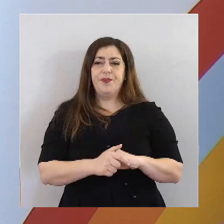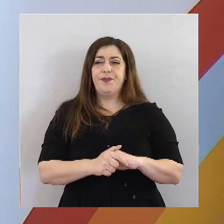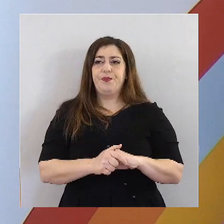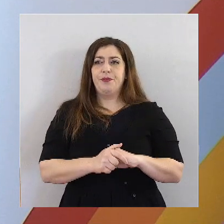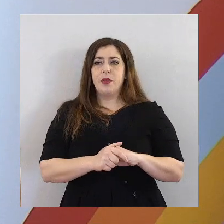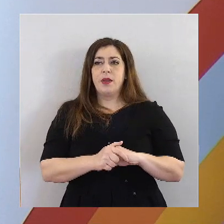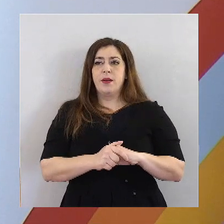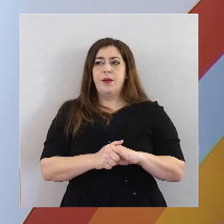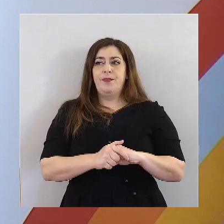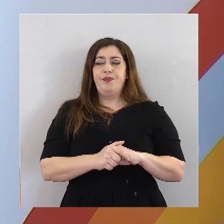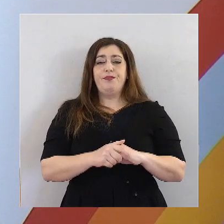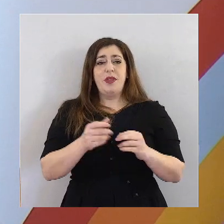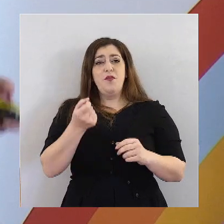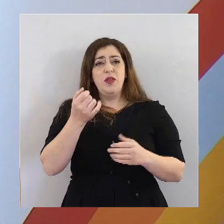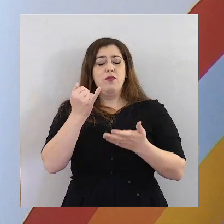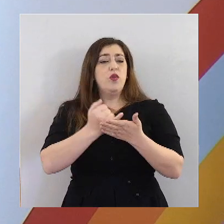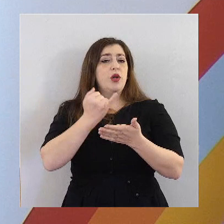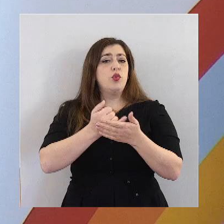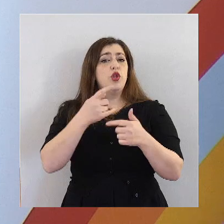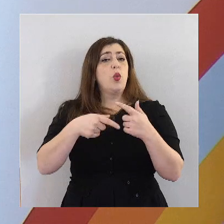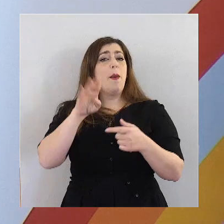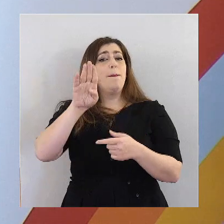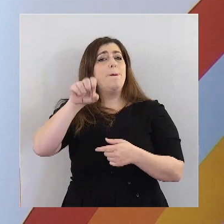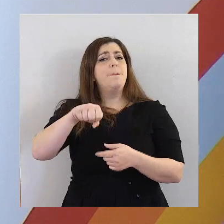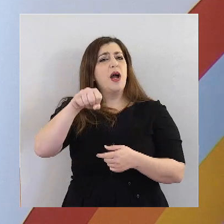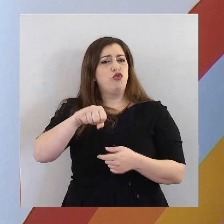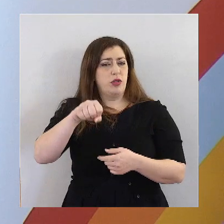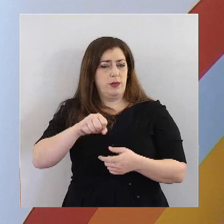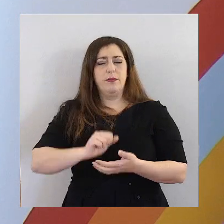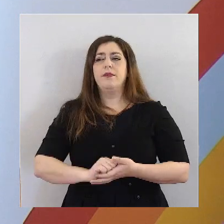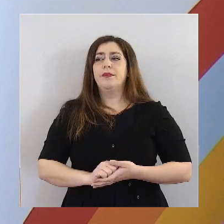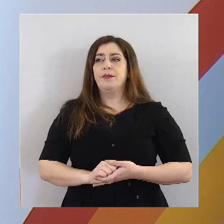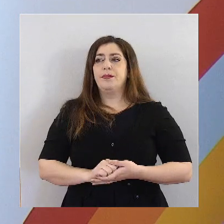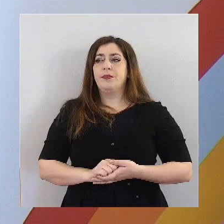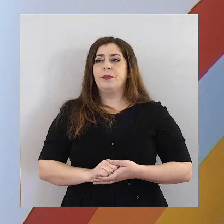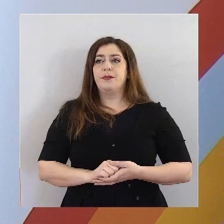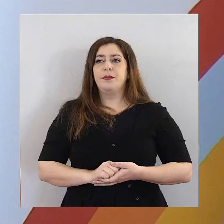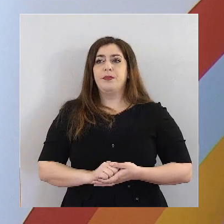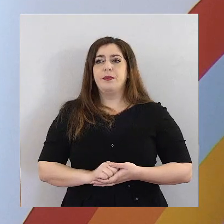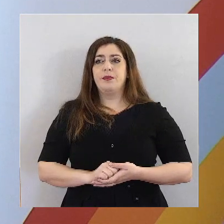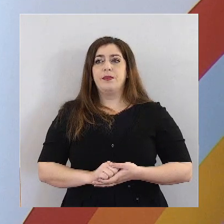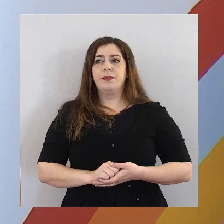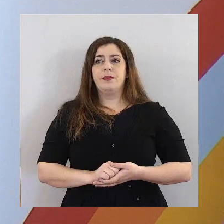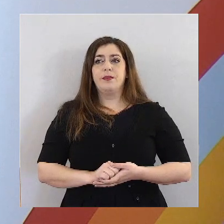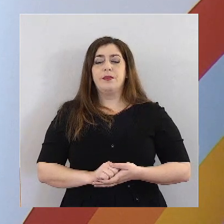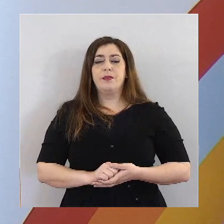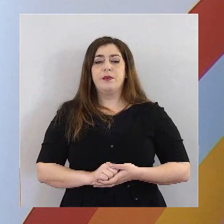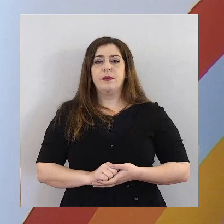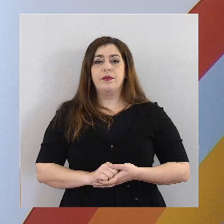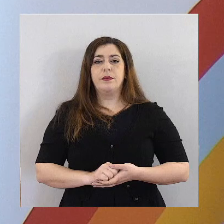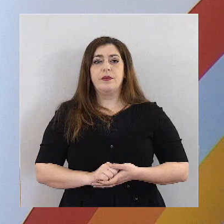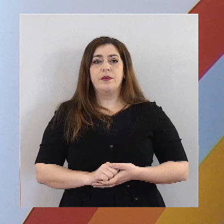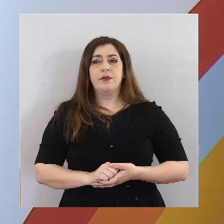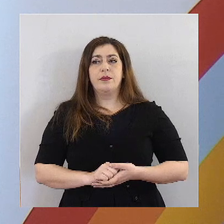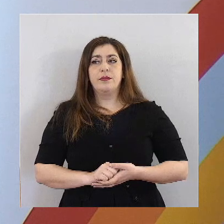a little bit of information about the project budget. So as mentioned,